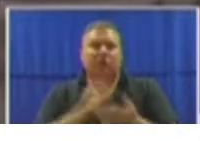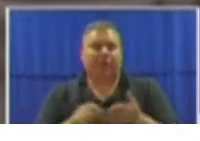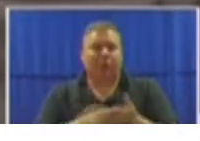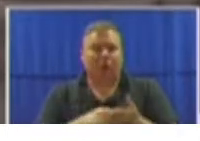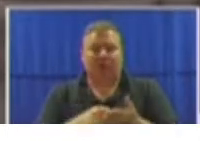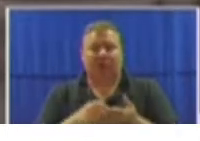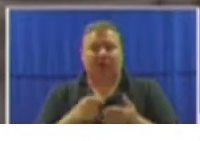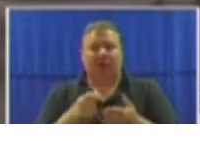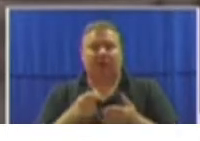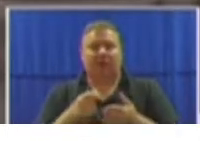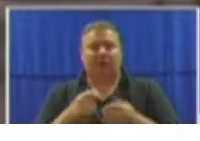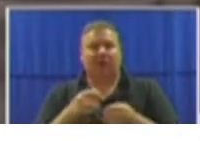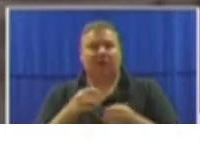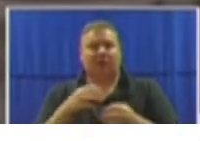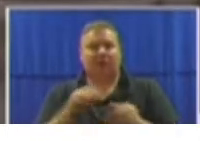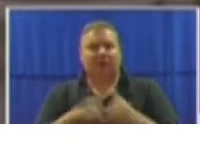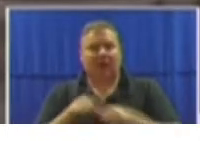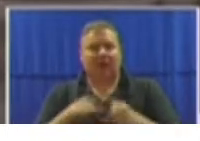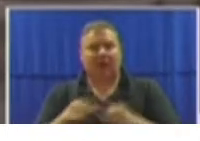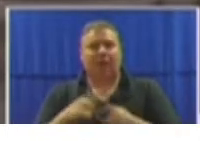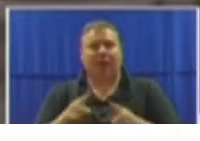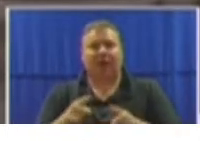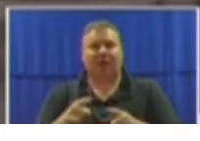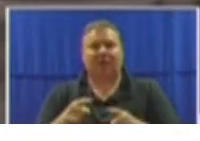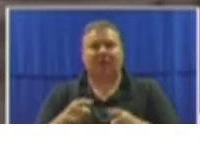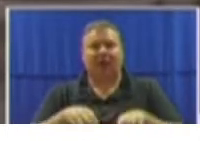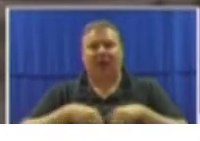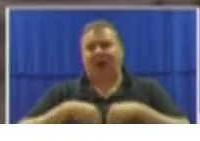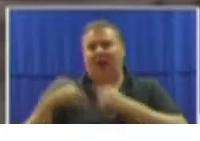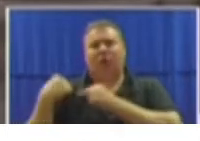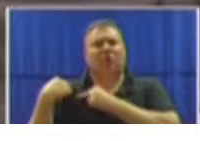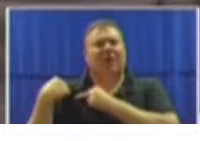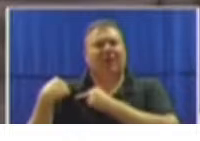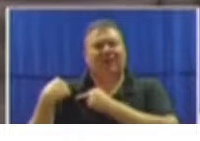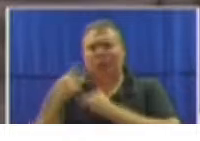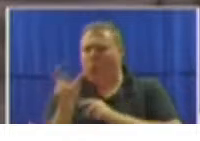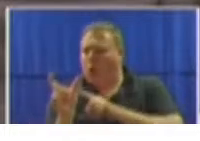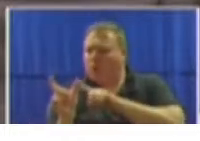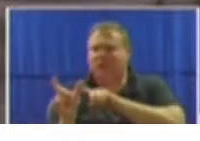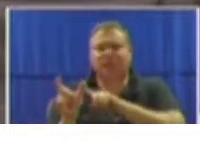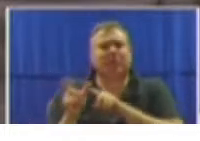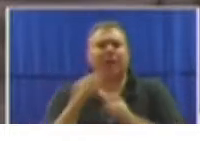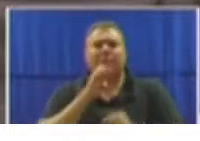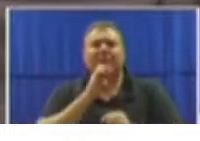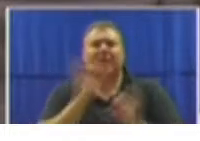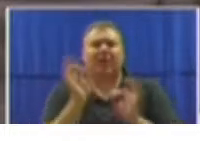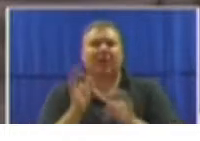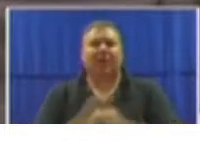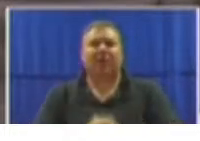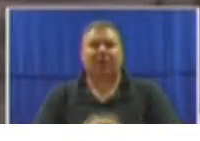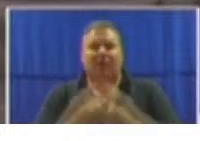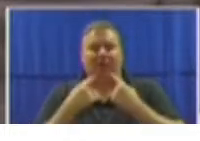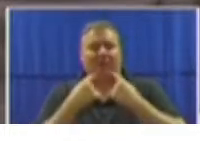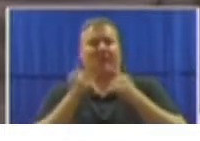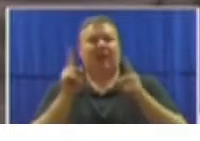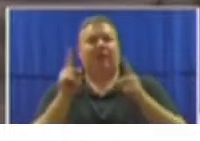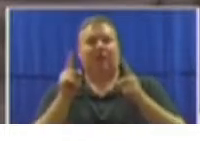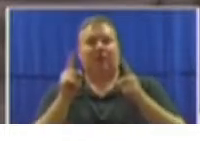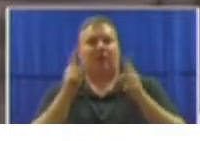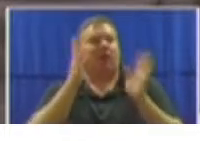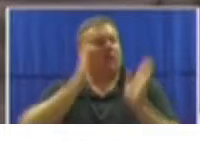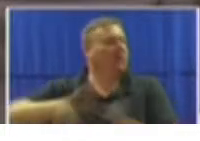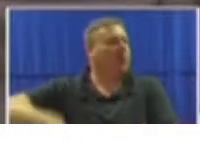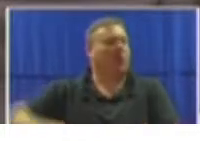word accountability has become entirely meaningless. It gets uttered and then it is immediately